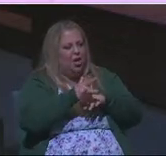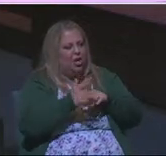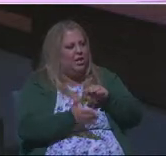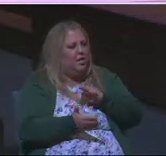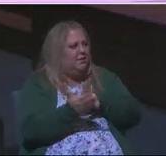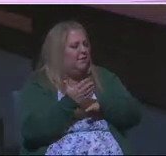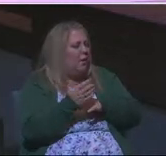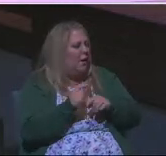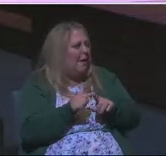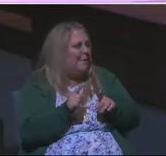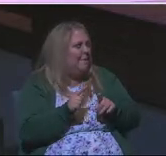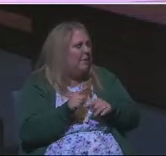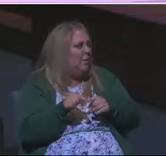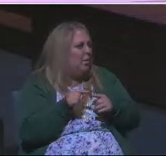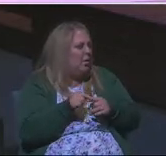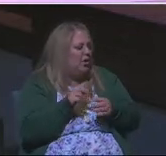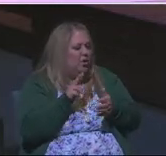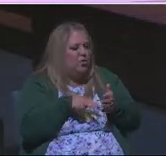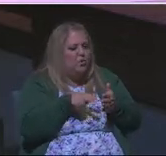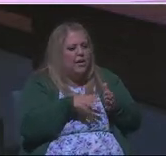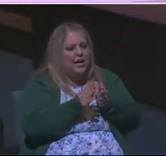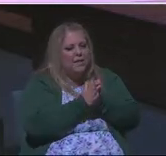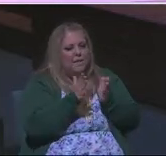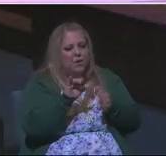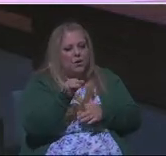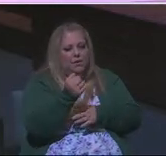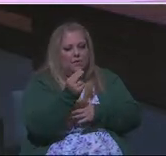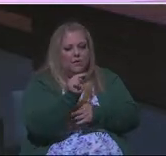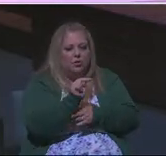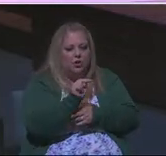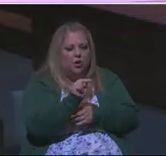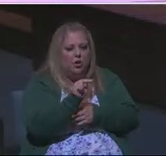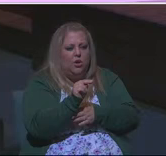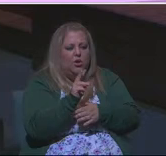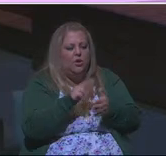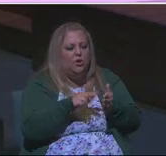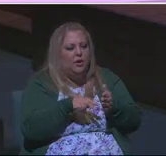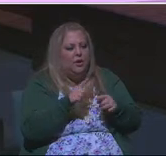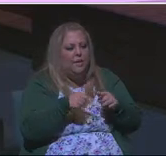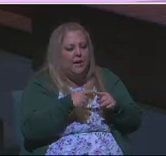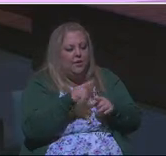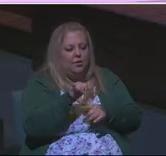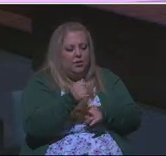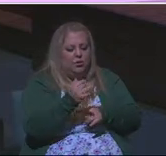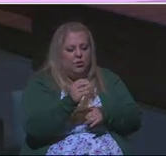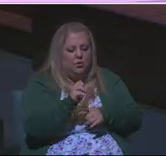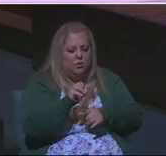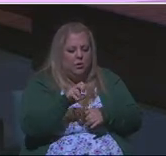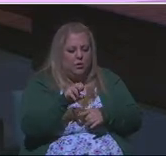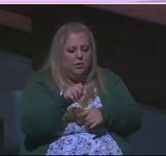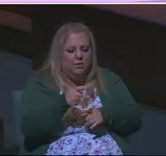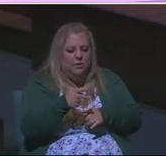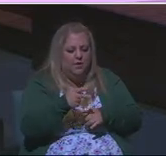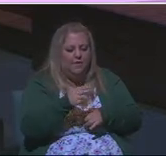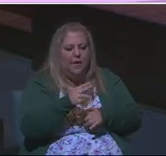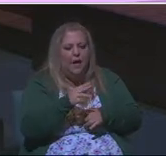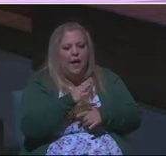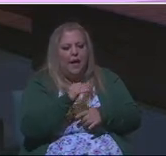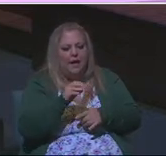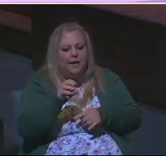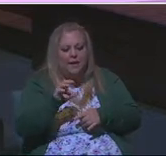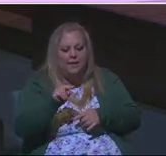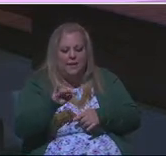but when you read the book of John, you read about Joseph of Arimathea, and you read about Nicodemus, these two